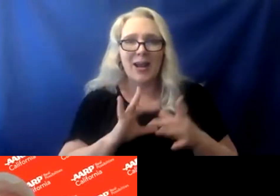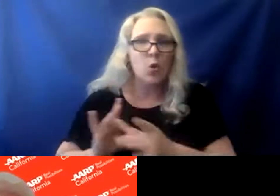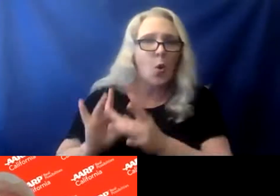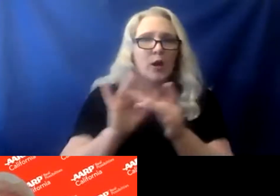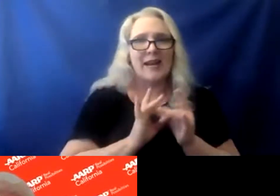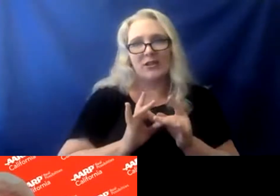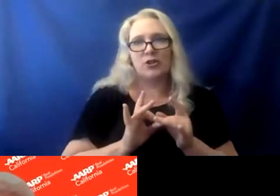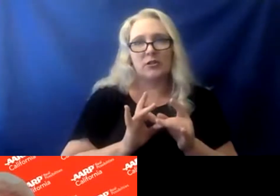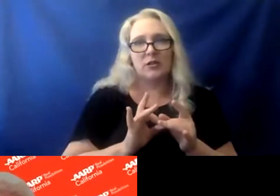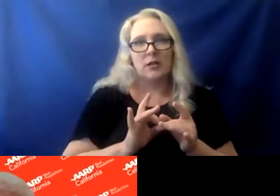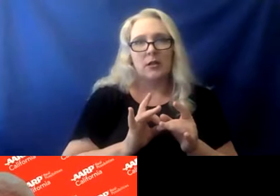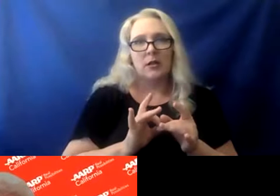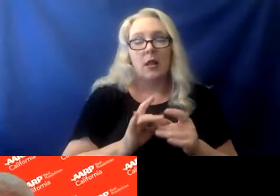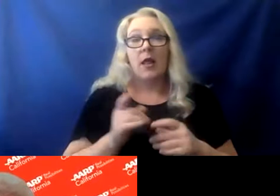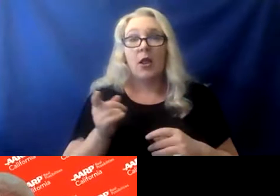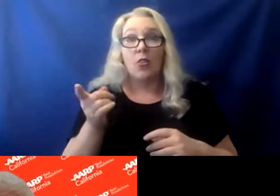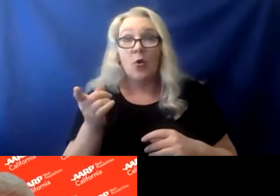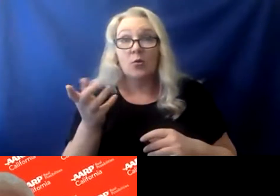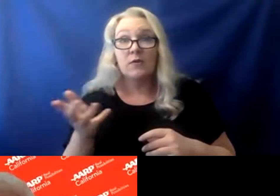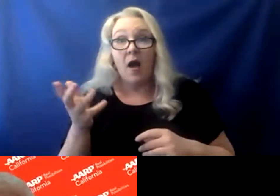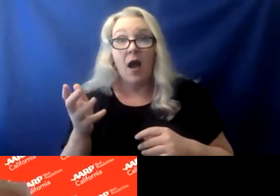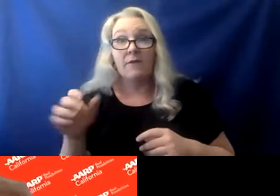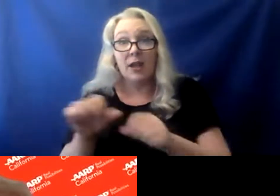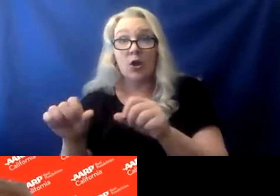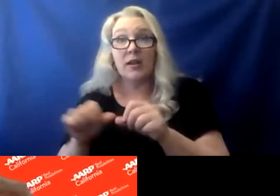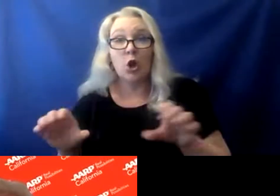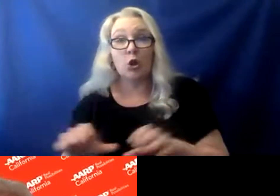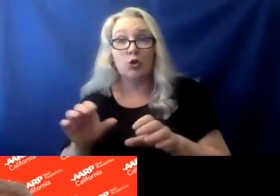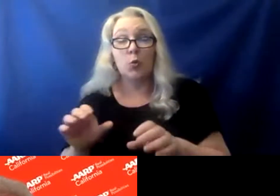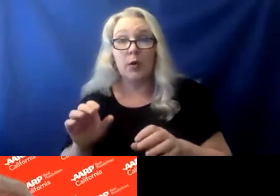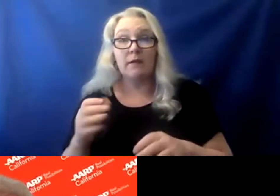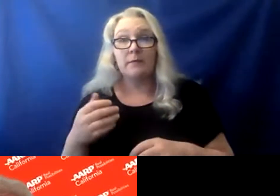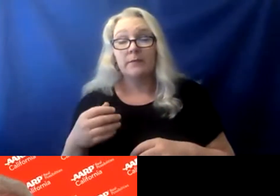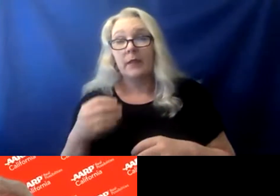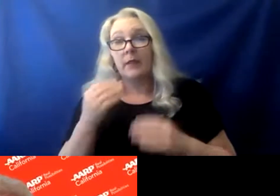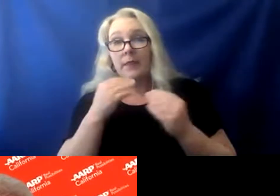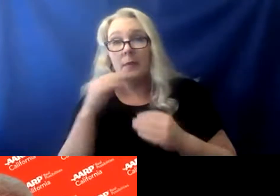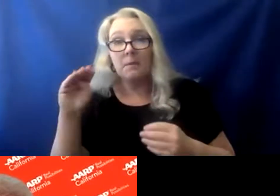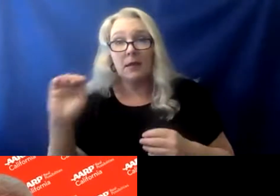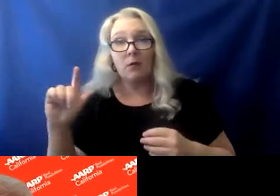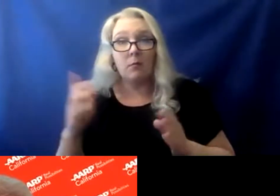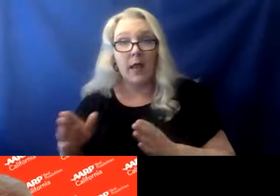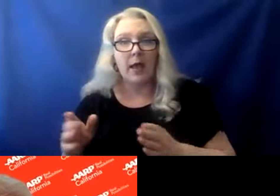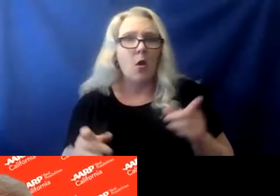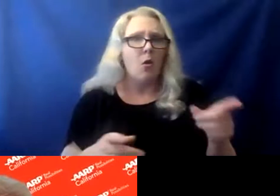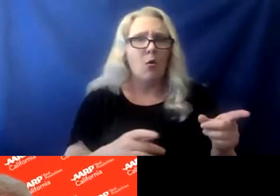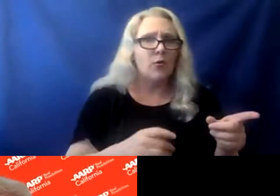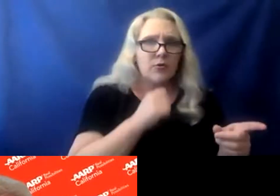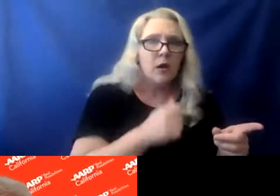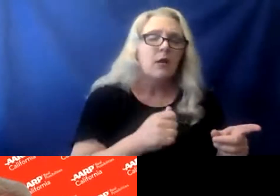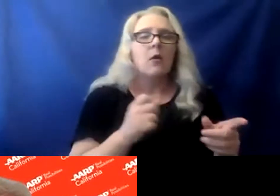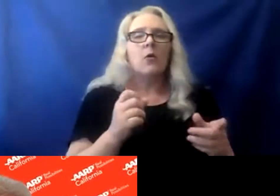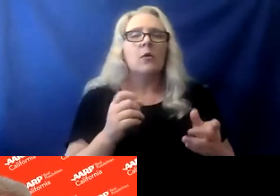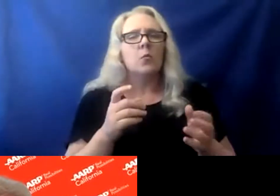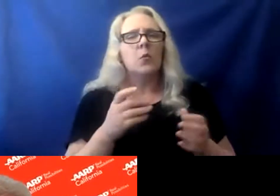doing intergenerational meals programs. These 5 jurisdictions are doing intergenerational volunteers so that we are doing a better job of